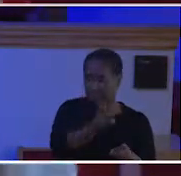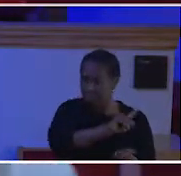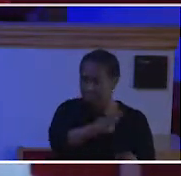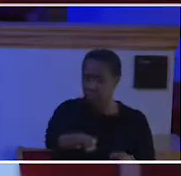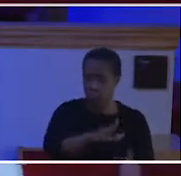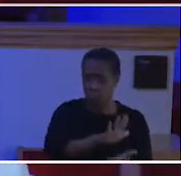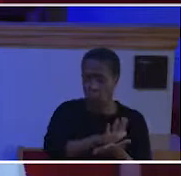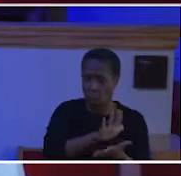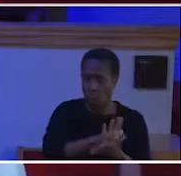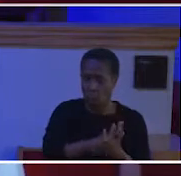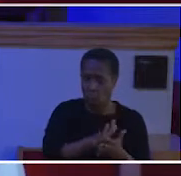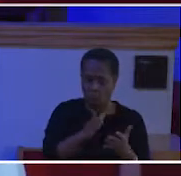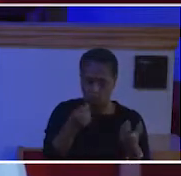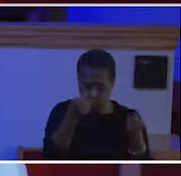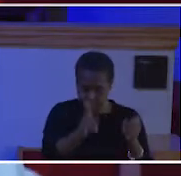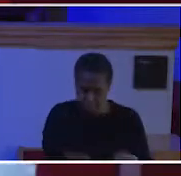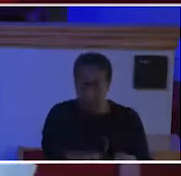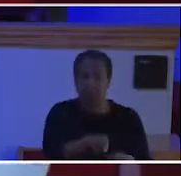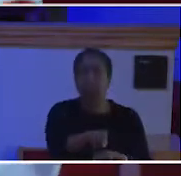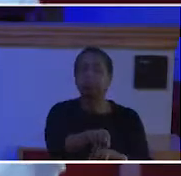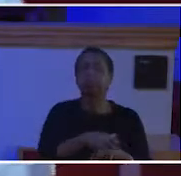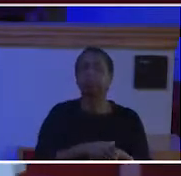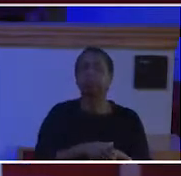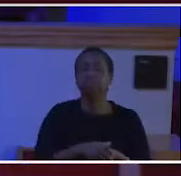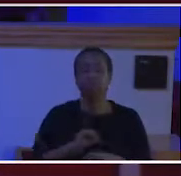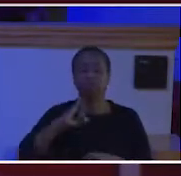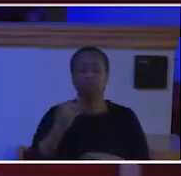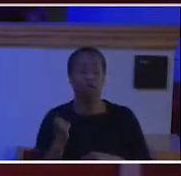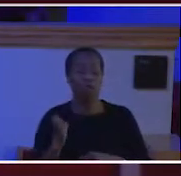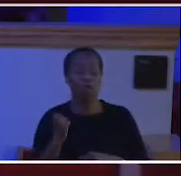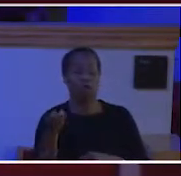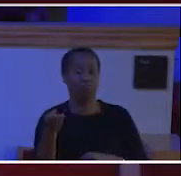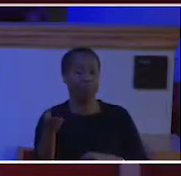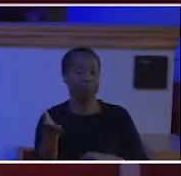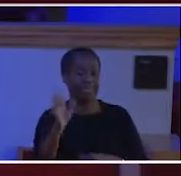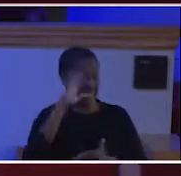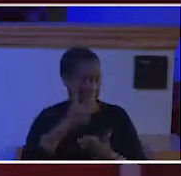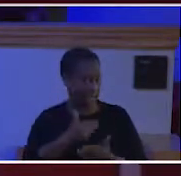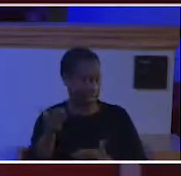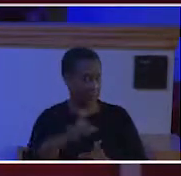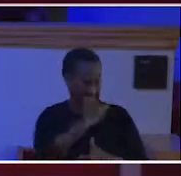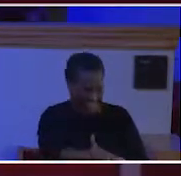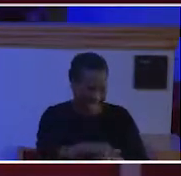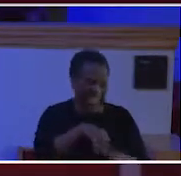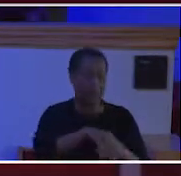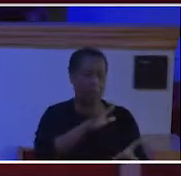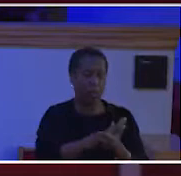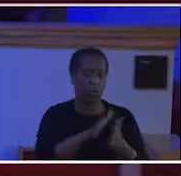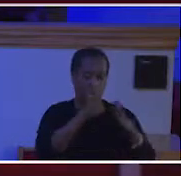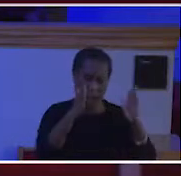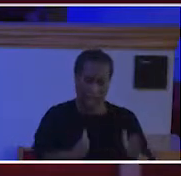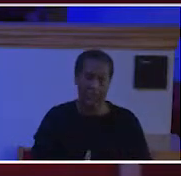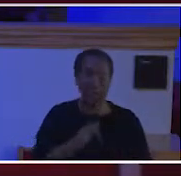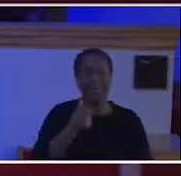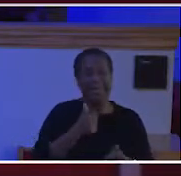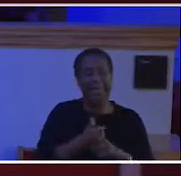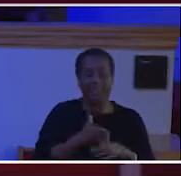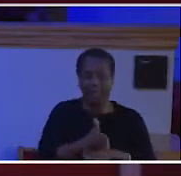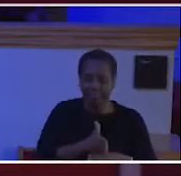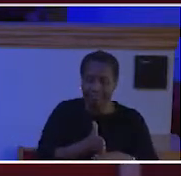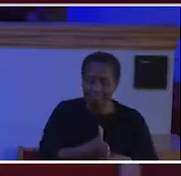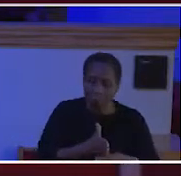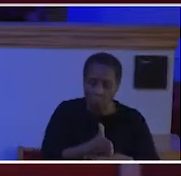in the mining camp. So Joe could stay in the schoolhouse if he cut wood